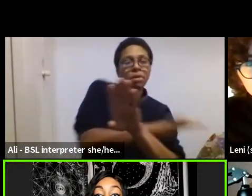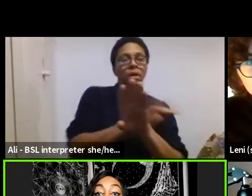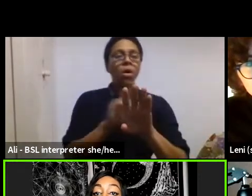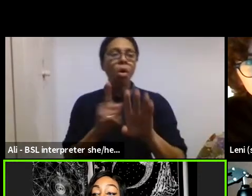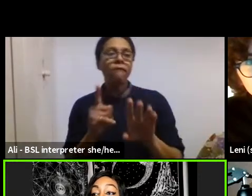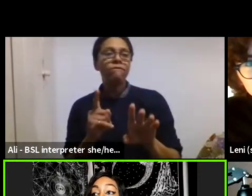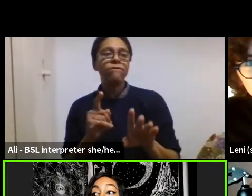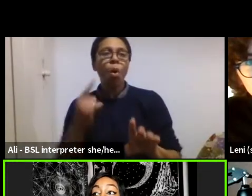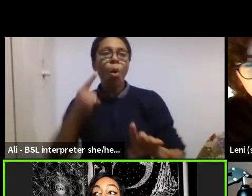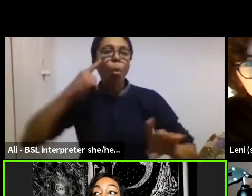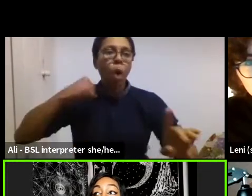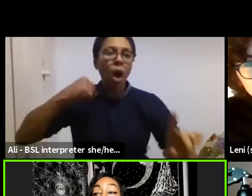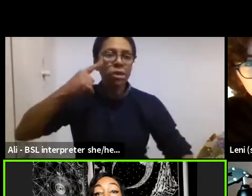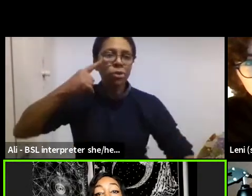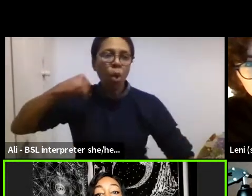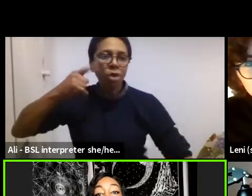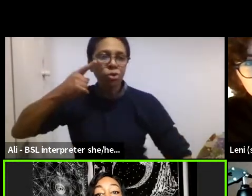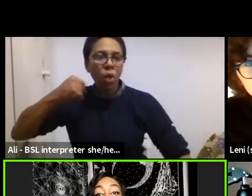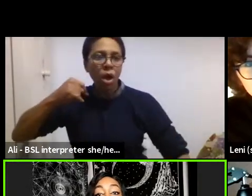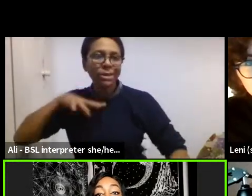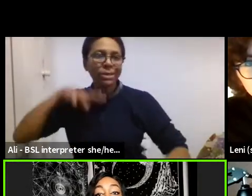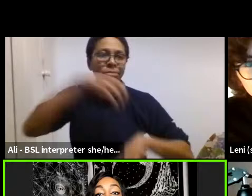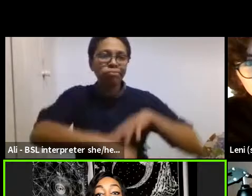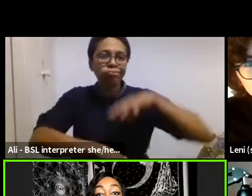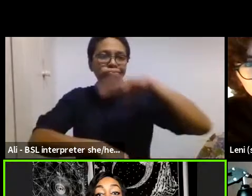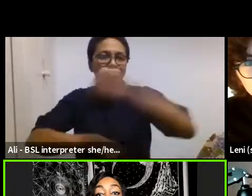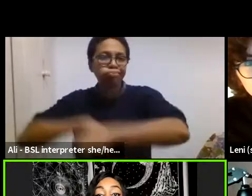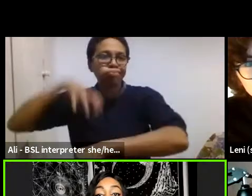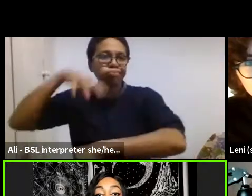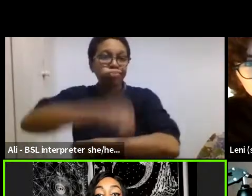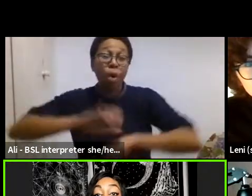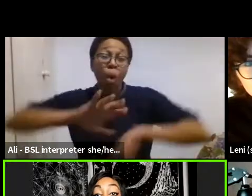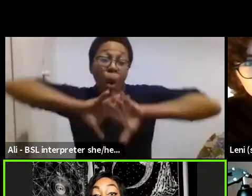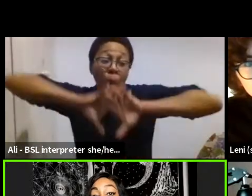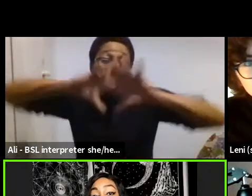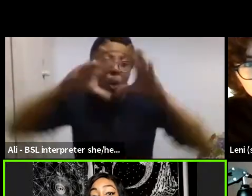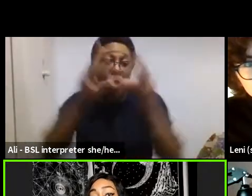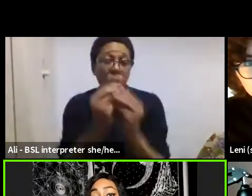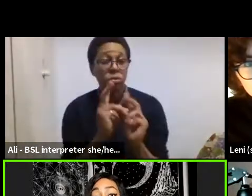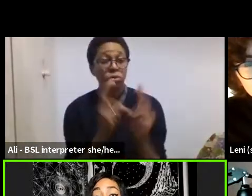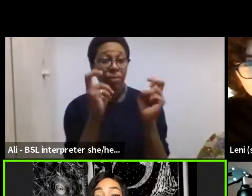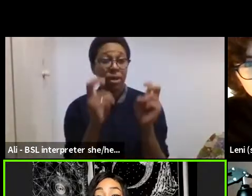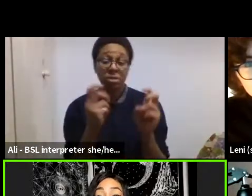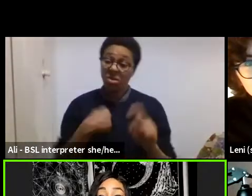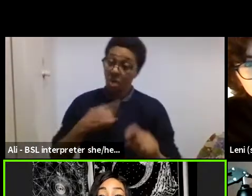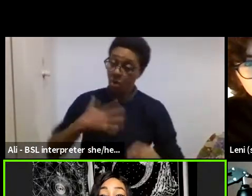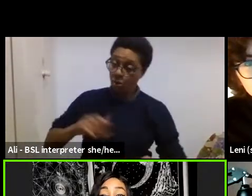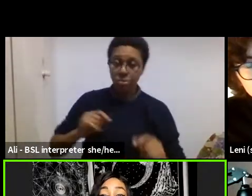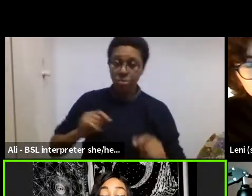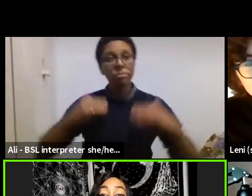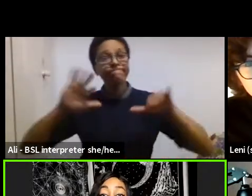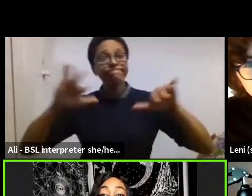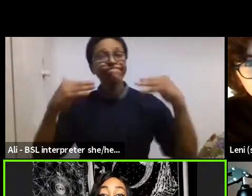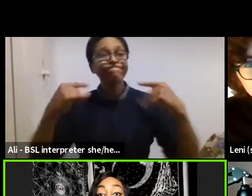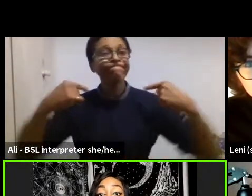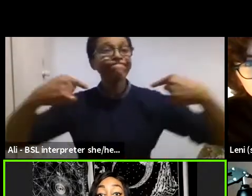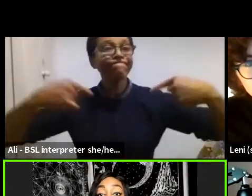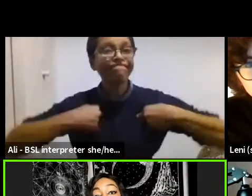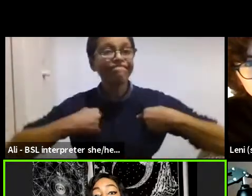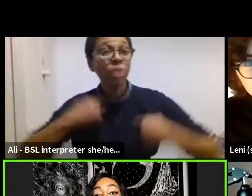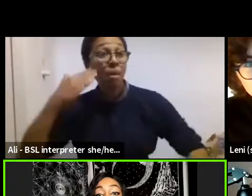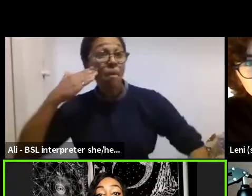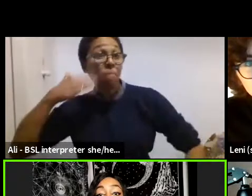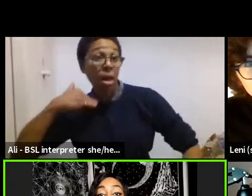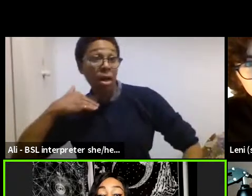in general, but it definitely makes things trickier. And I can find that sometimes even within the ace community, people are like, oh, I